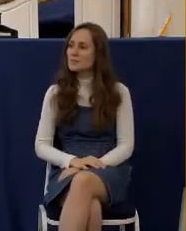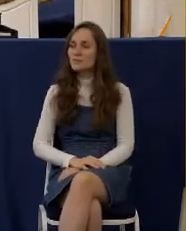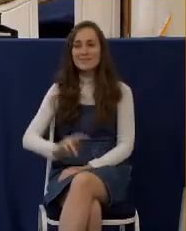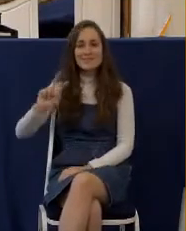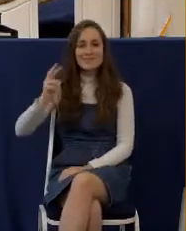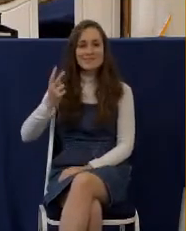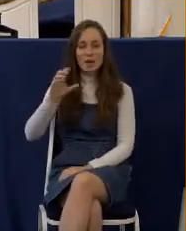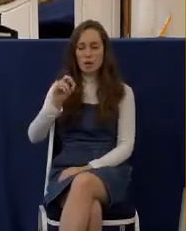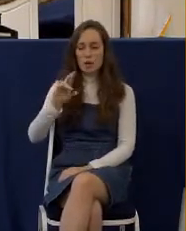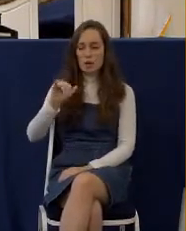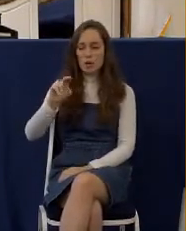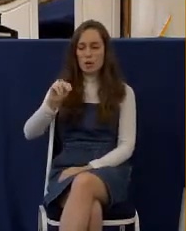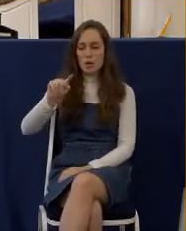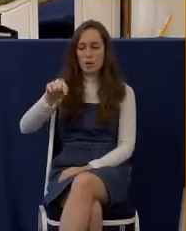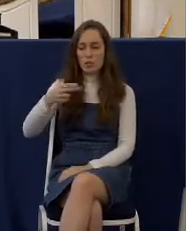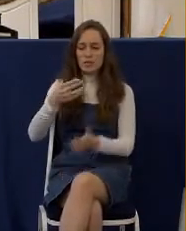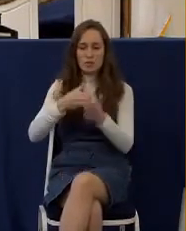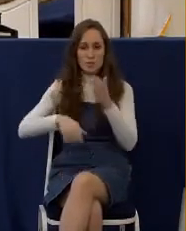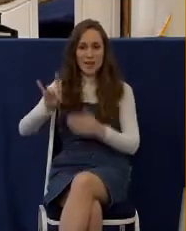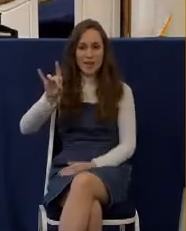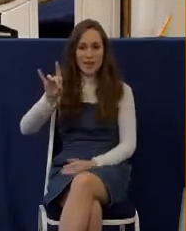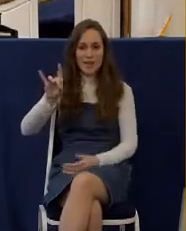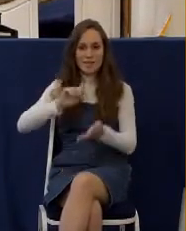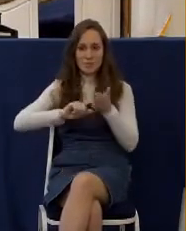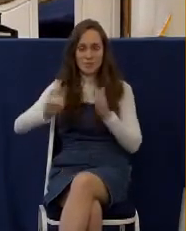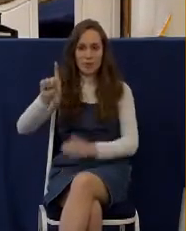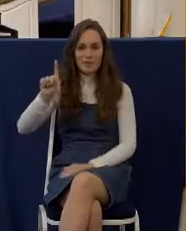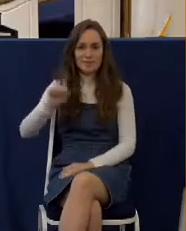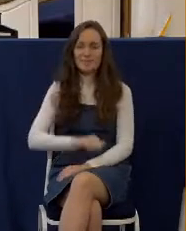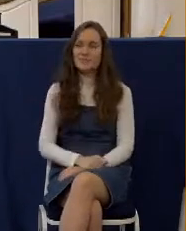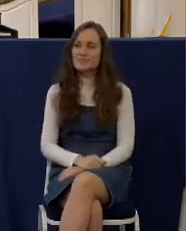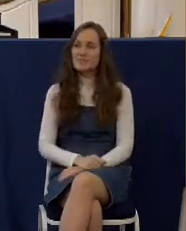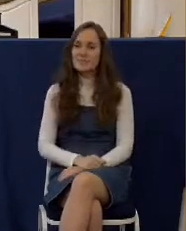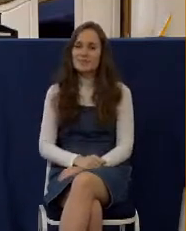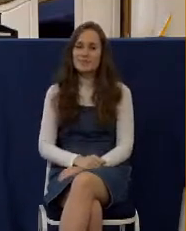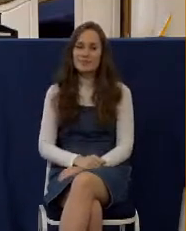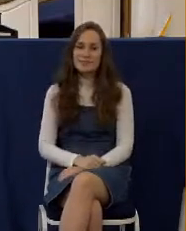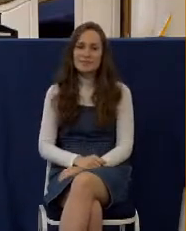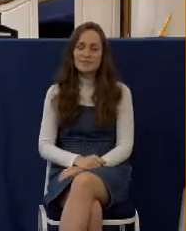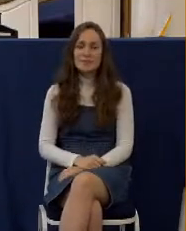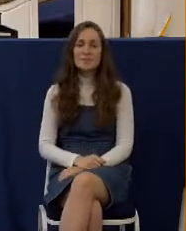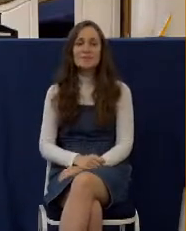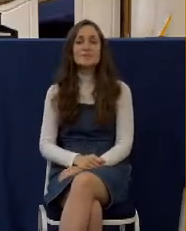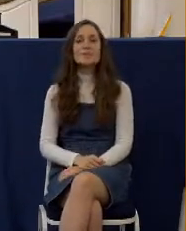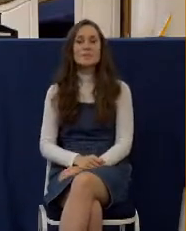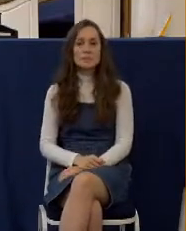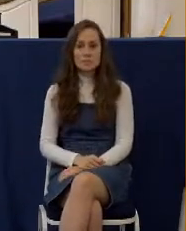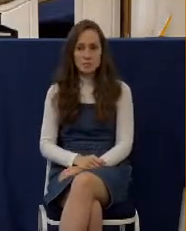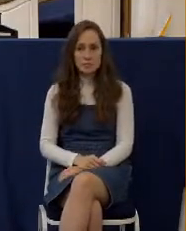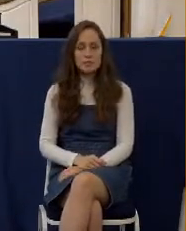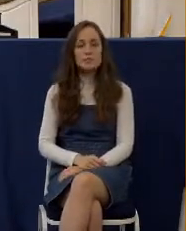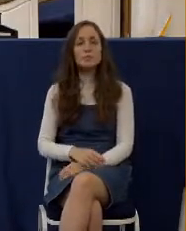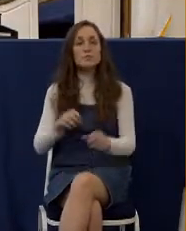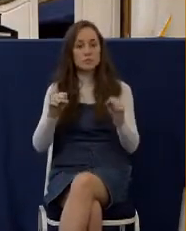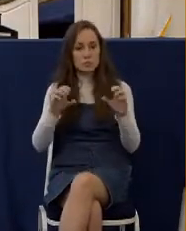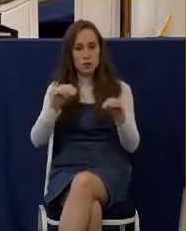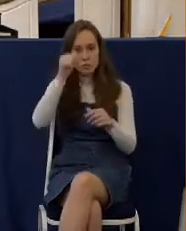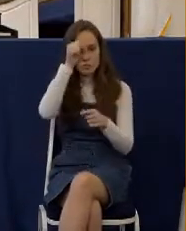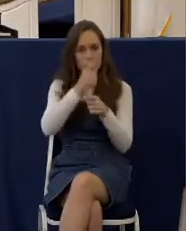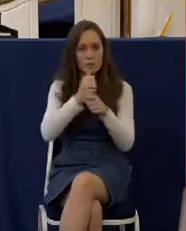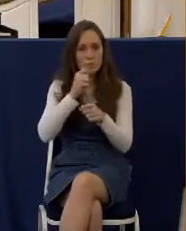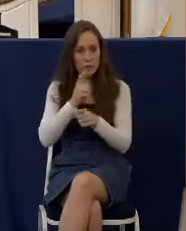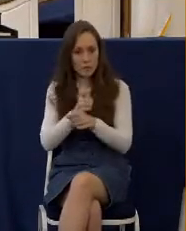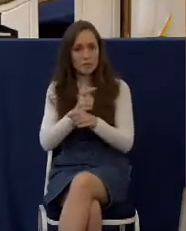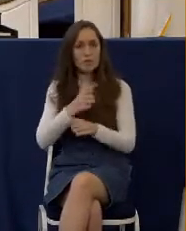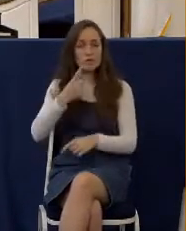2 Corinthians 8, verse 1. Moreover, brethren, to you, to wit, of the